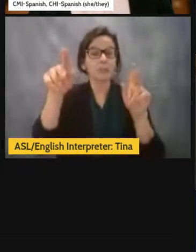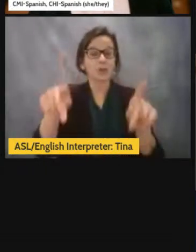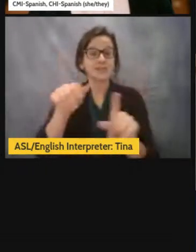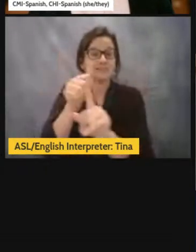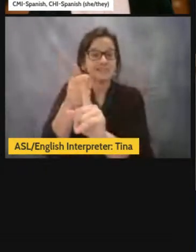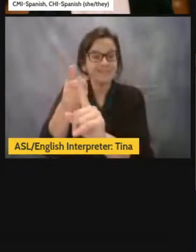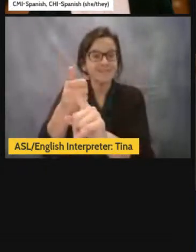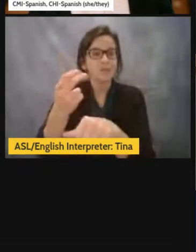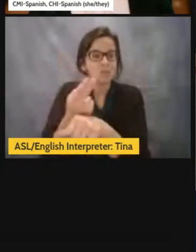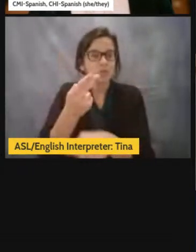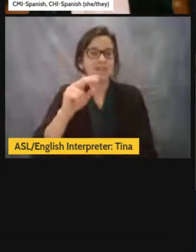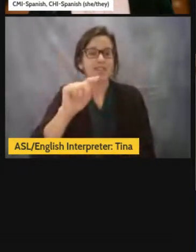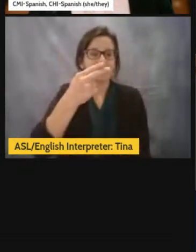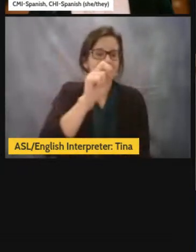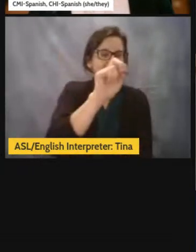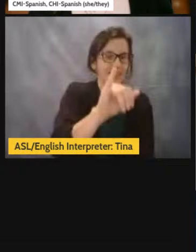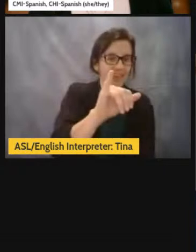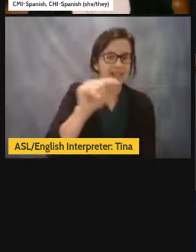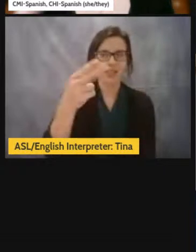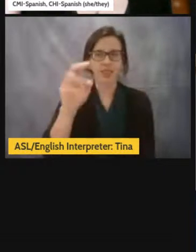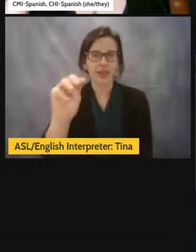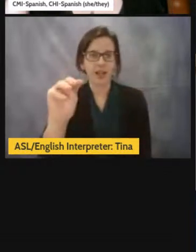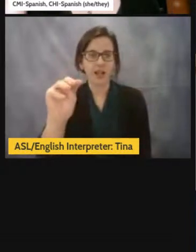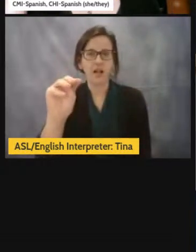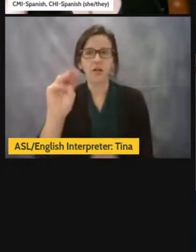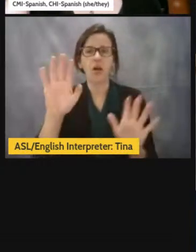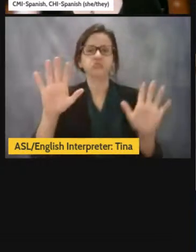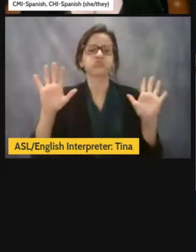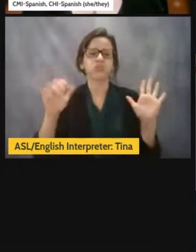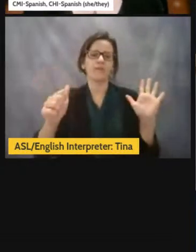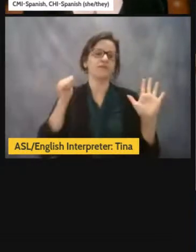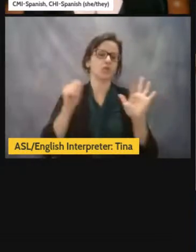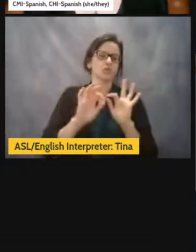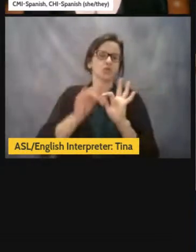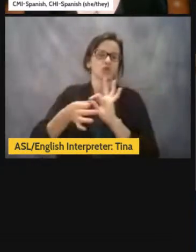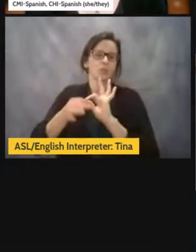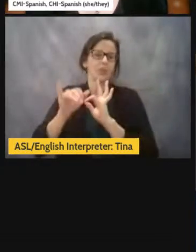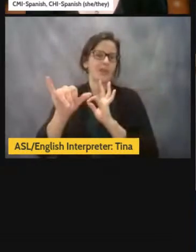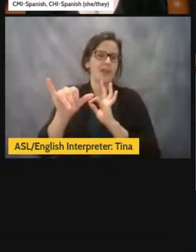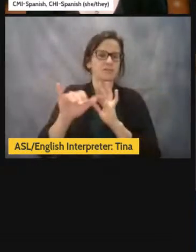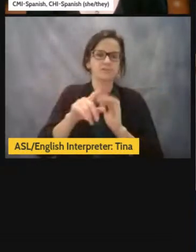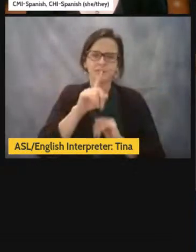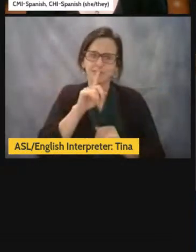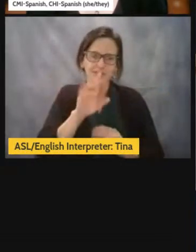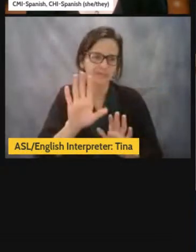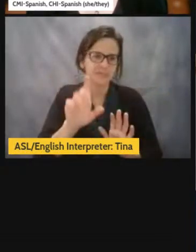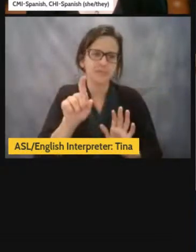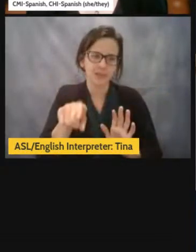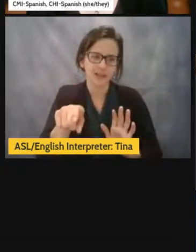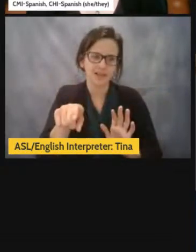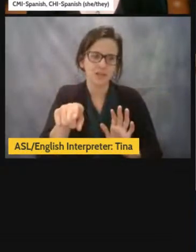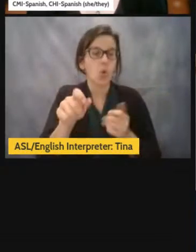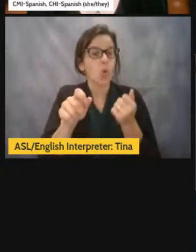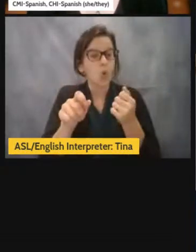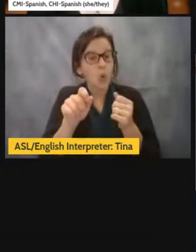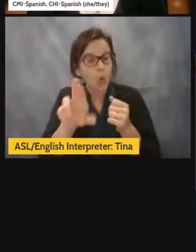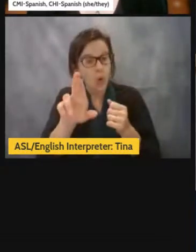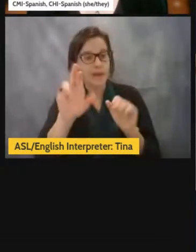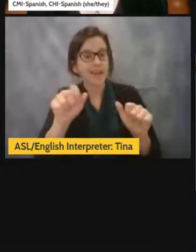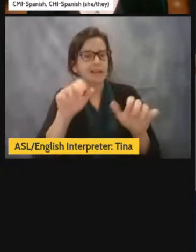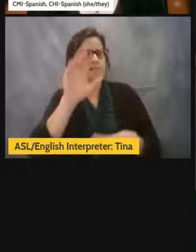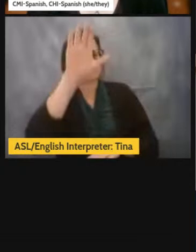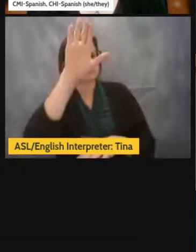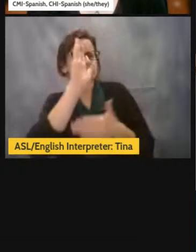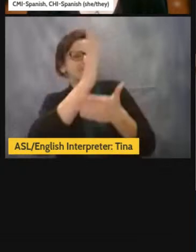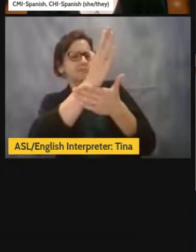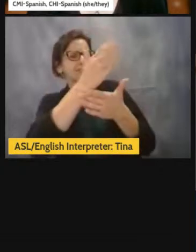them different pronouns, or even worse, raise your hand and say, excuse me, this is the interpreter speaking. I'm sorry, but